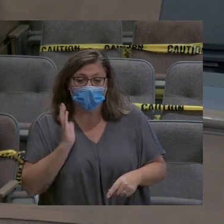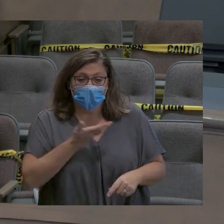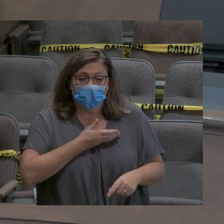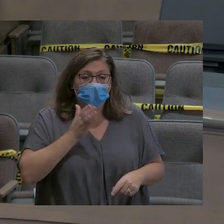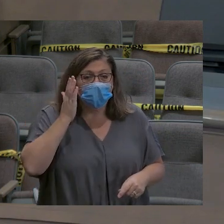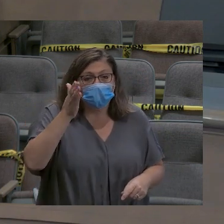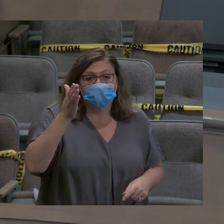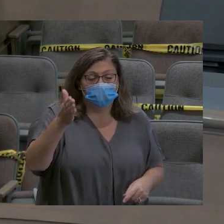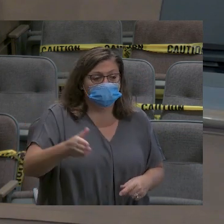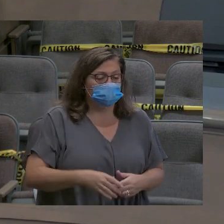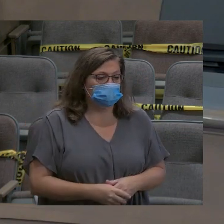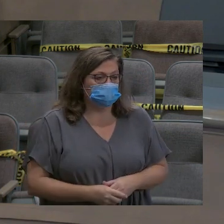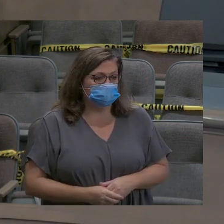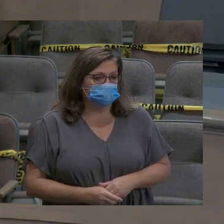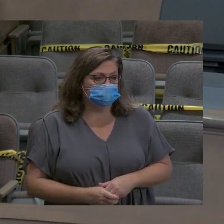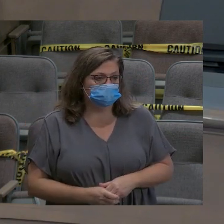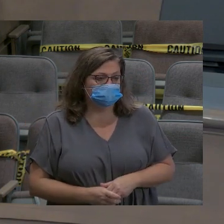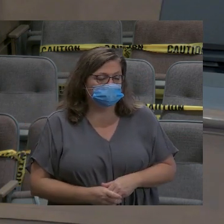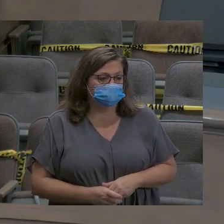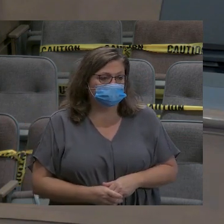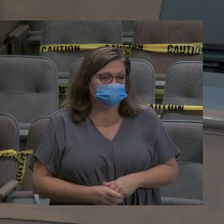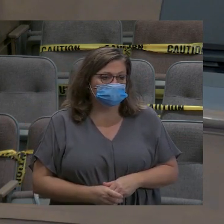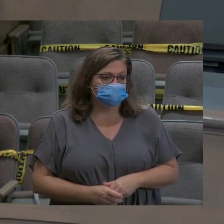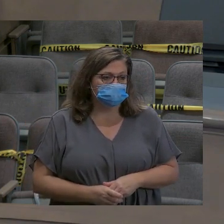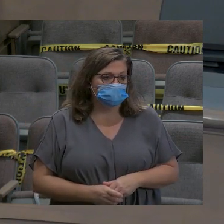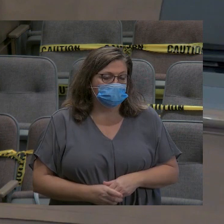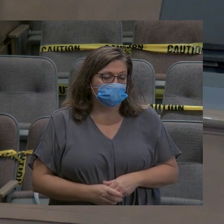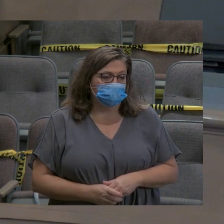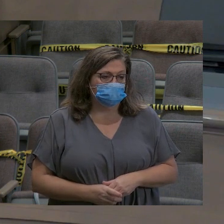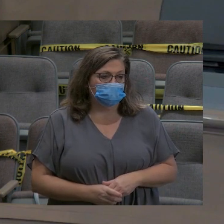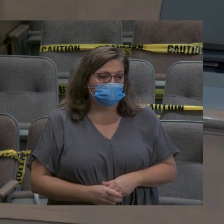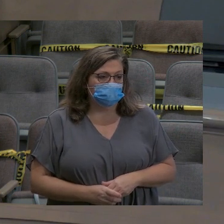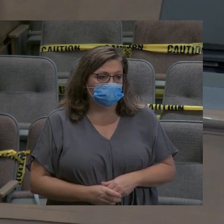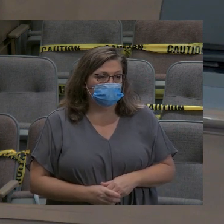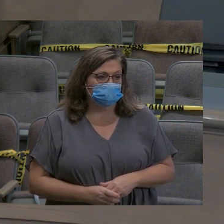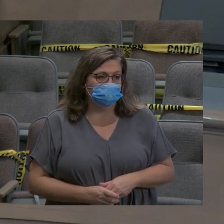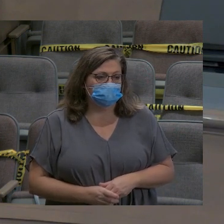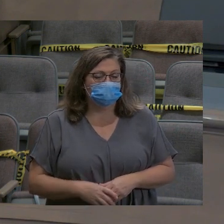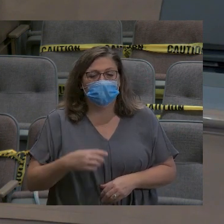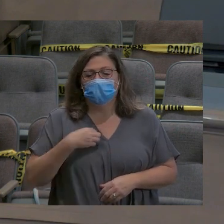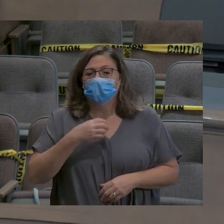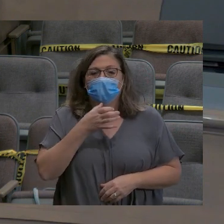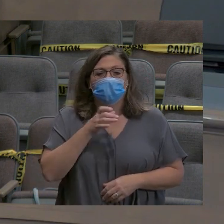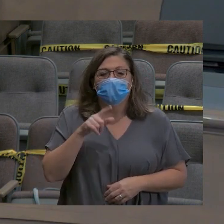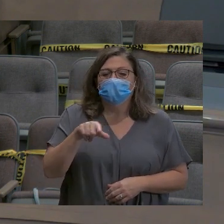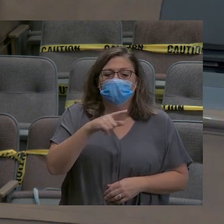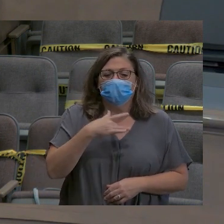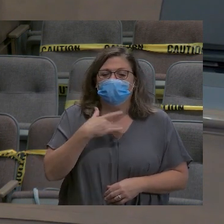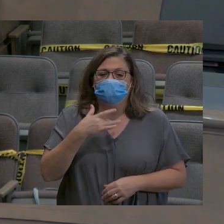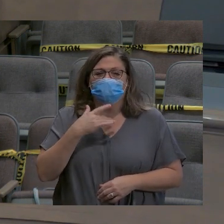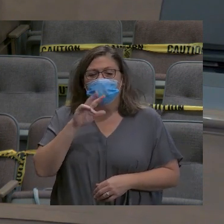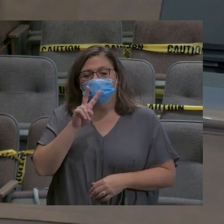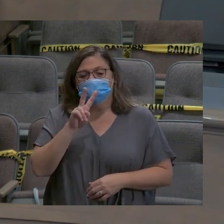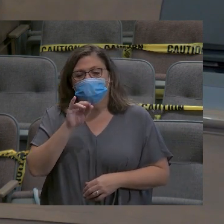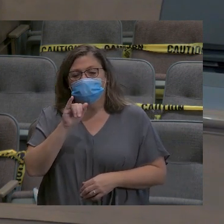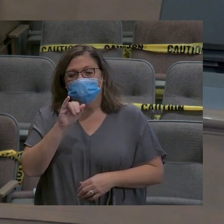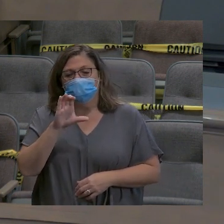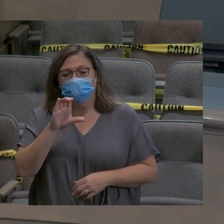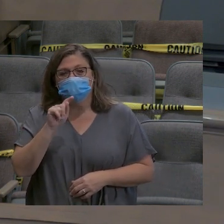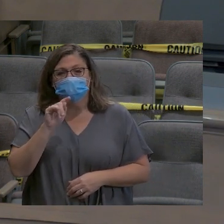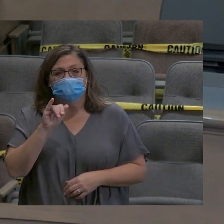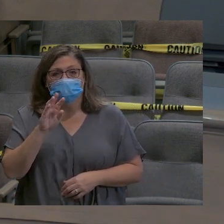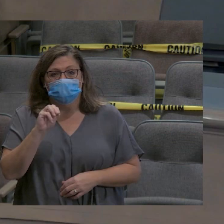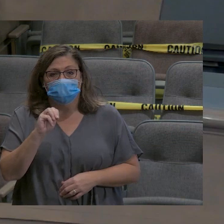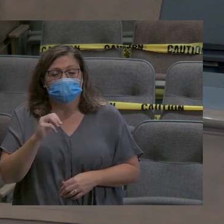really can't stand terms of a victim mentality. Our community was hit harder than any